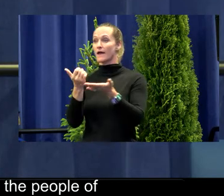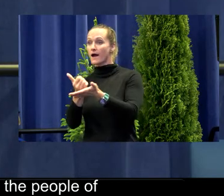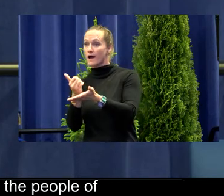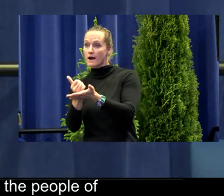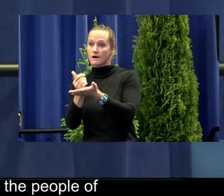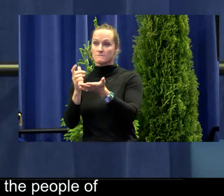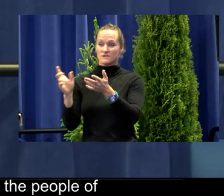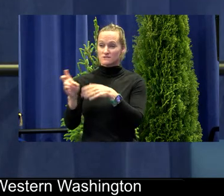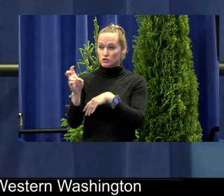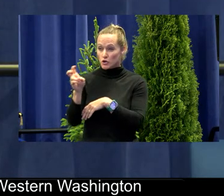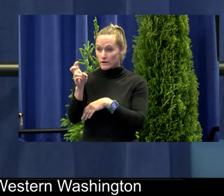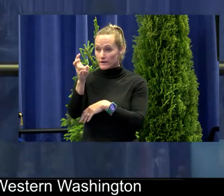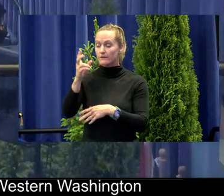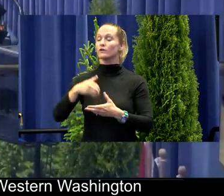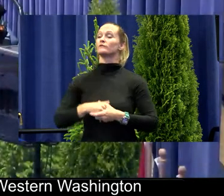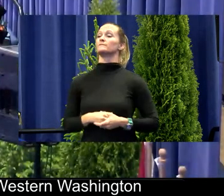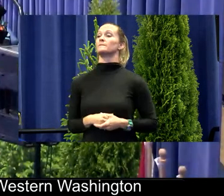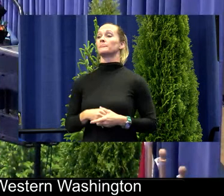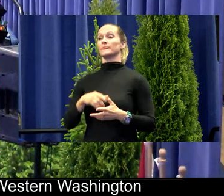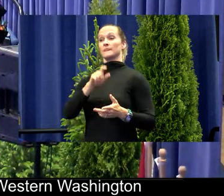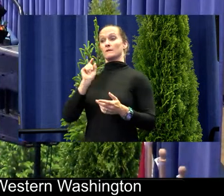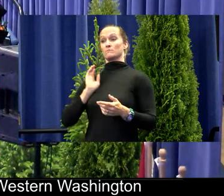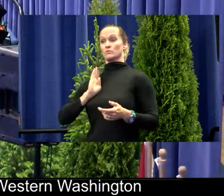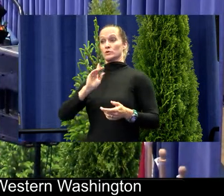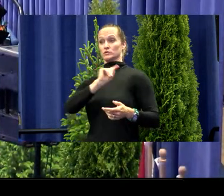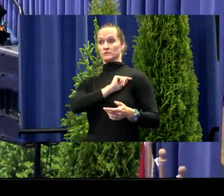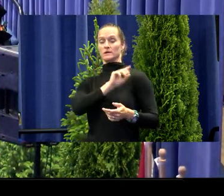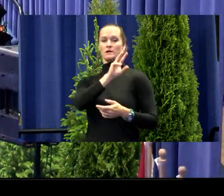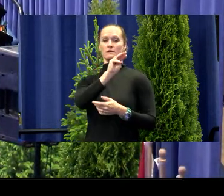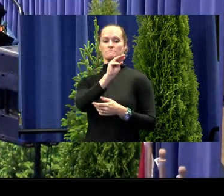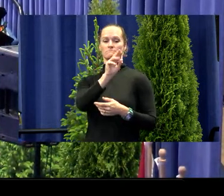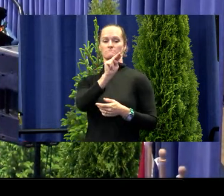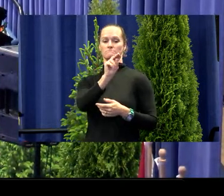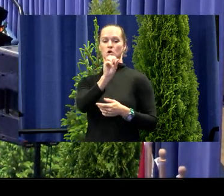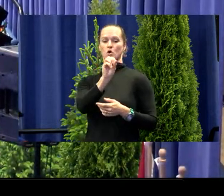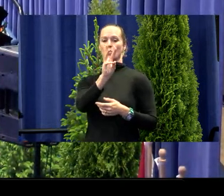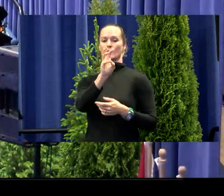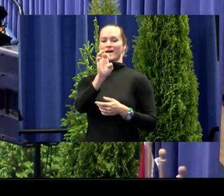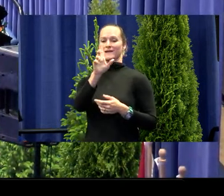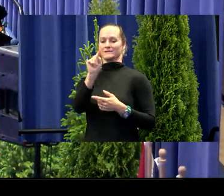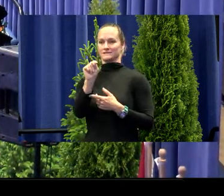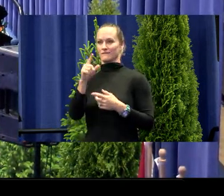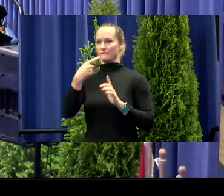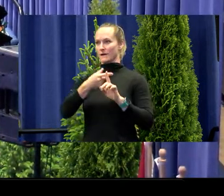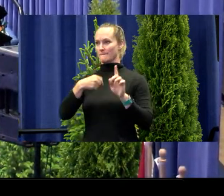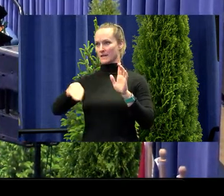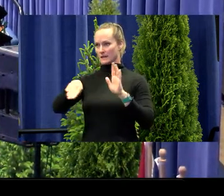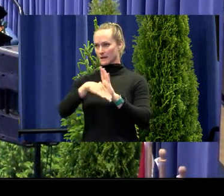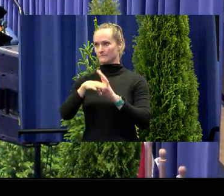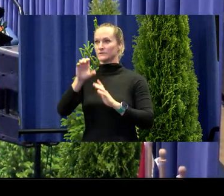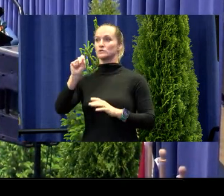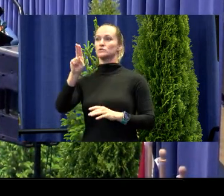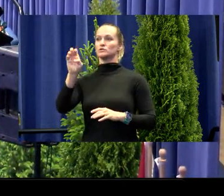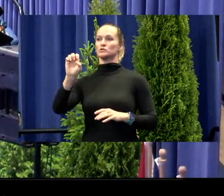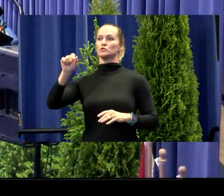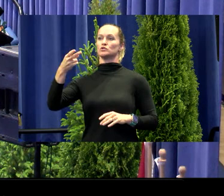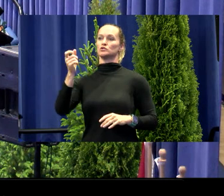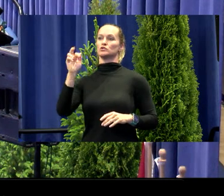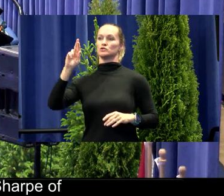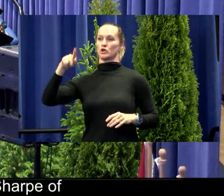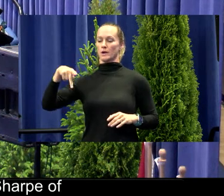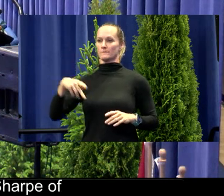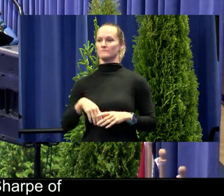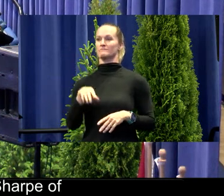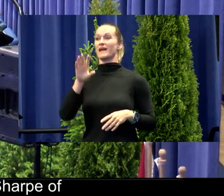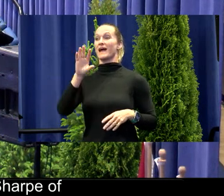University. The trustees present are Mo West of Bellingham, Sue Sharp of Bellingham, and Faith